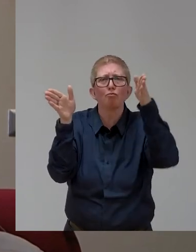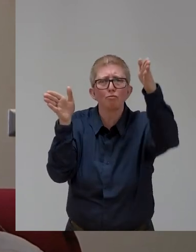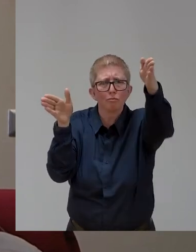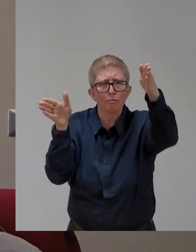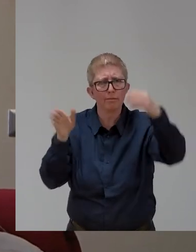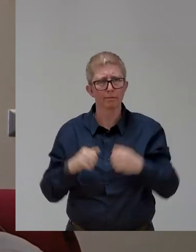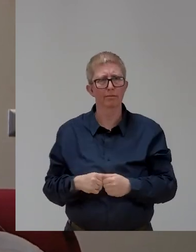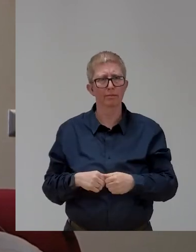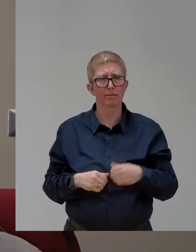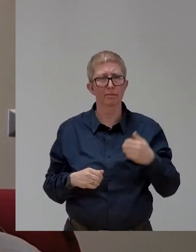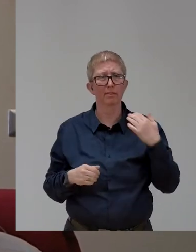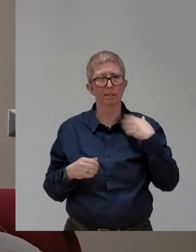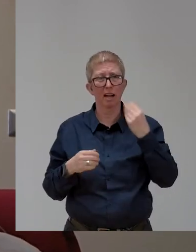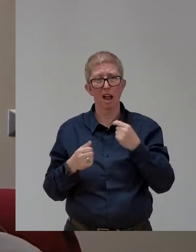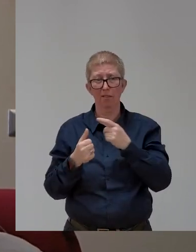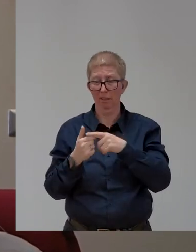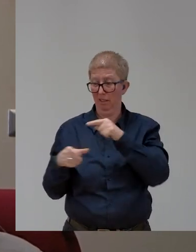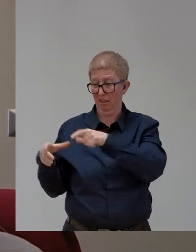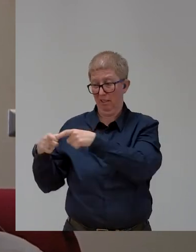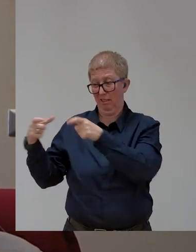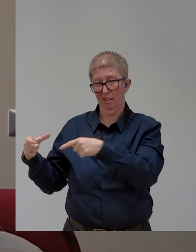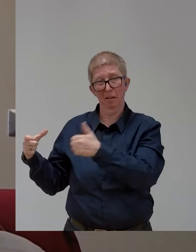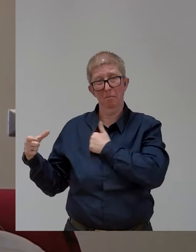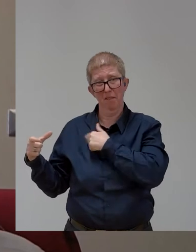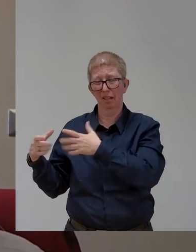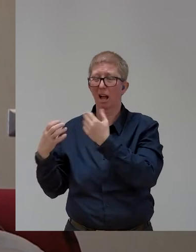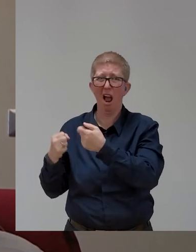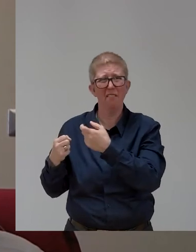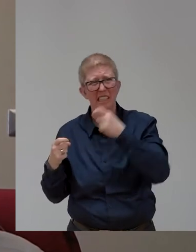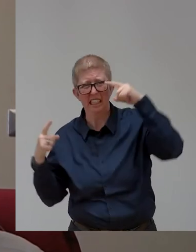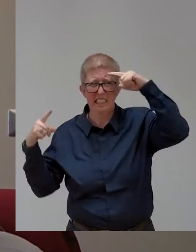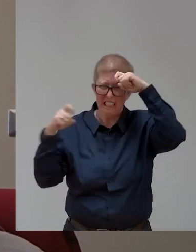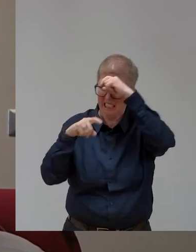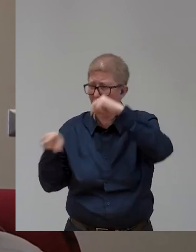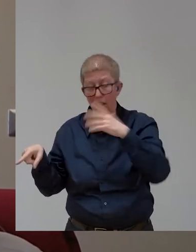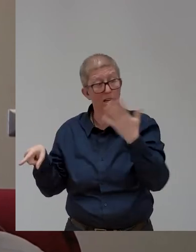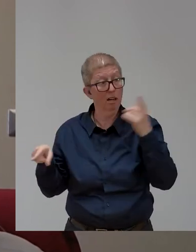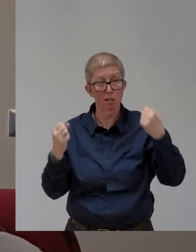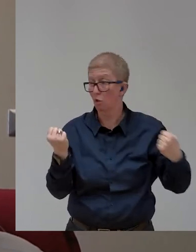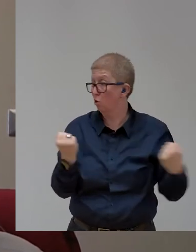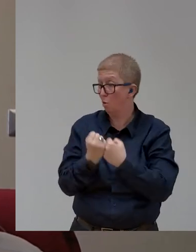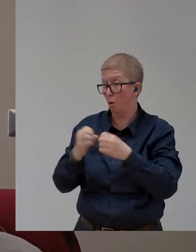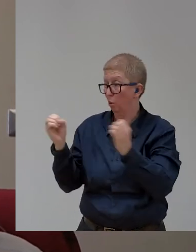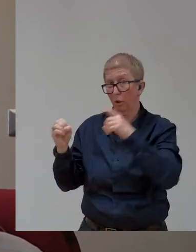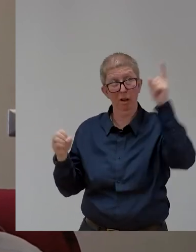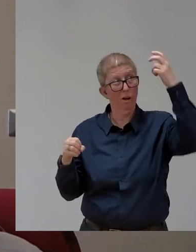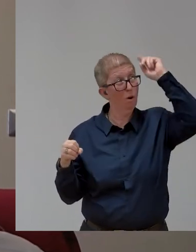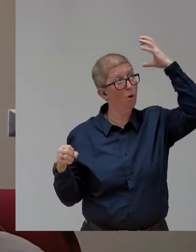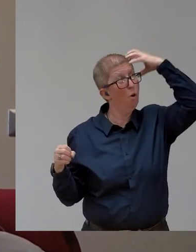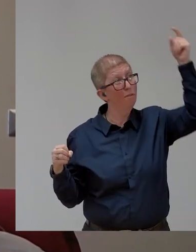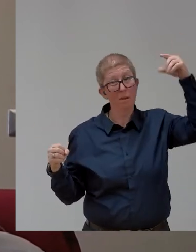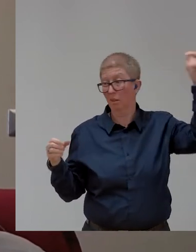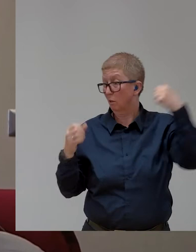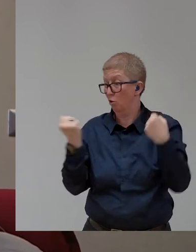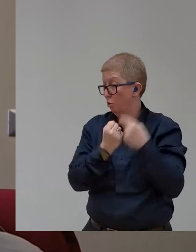a private initiative without public support. In this sense, we believe that SENADIS has